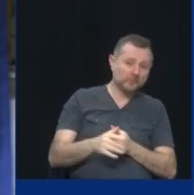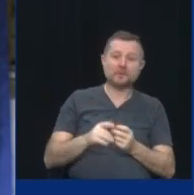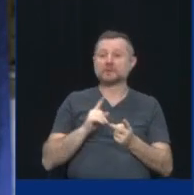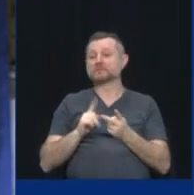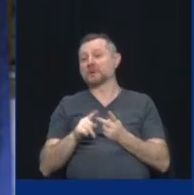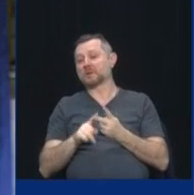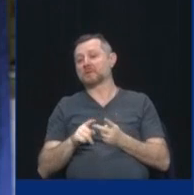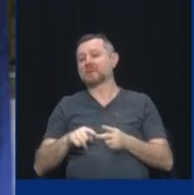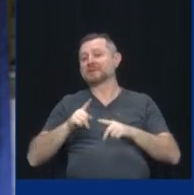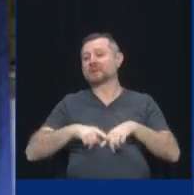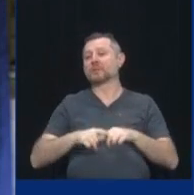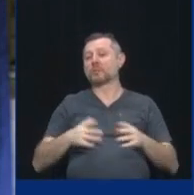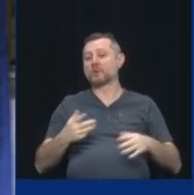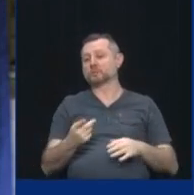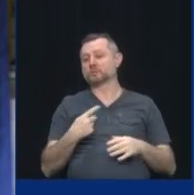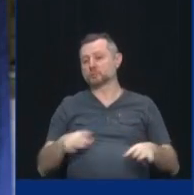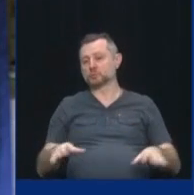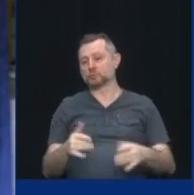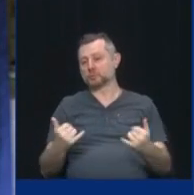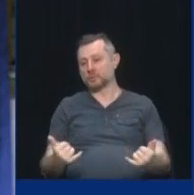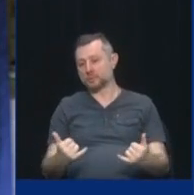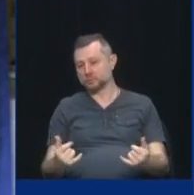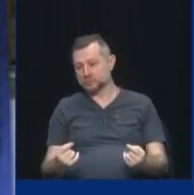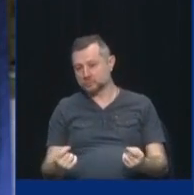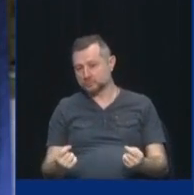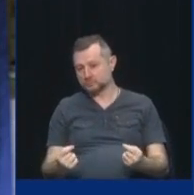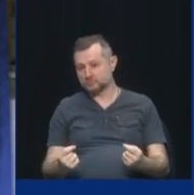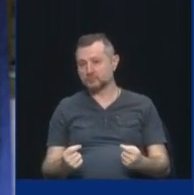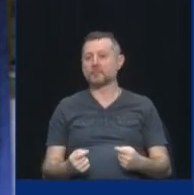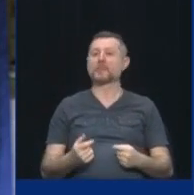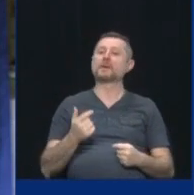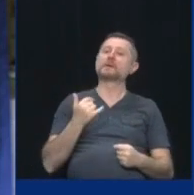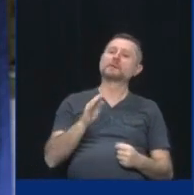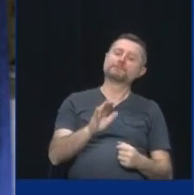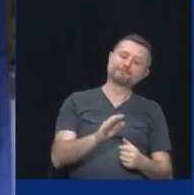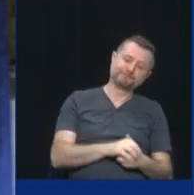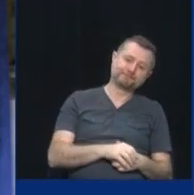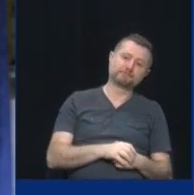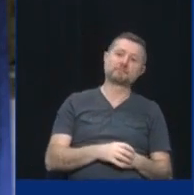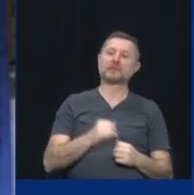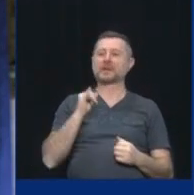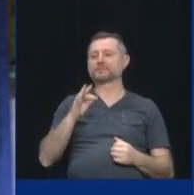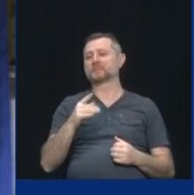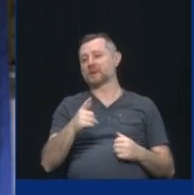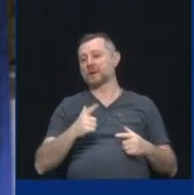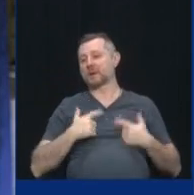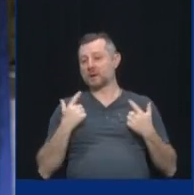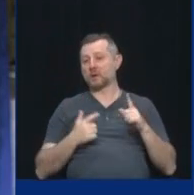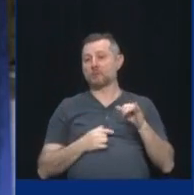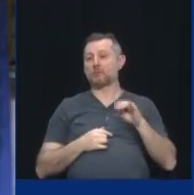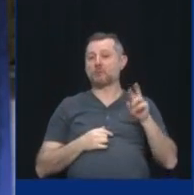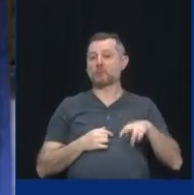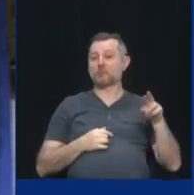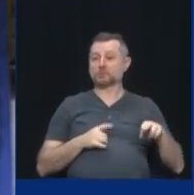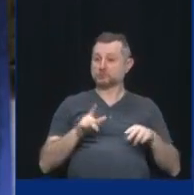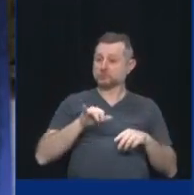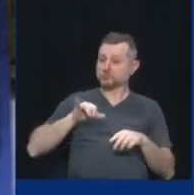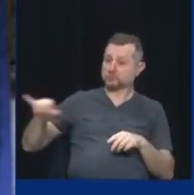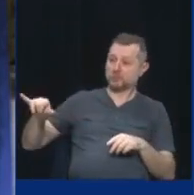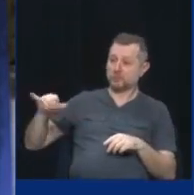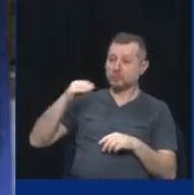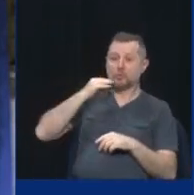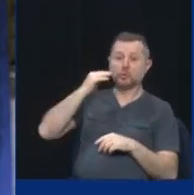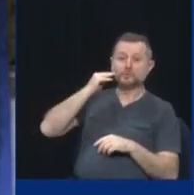do. It depends on what we do. Now, if you're on Long Island now, do you work from home?